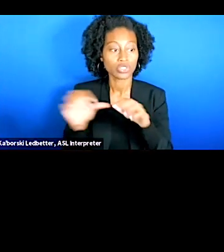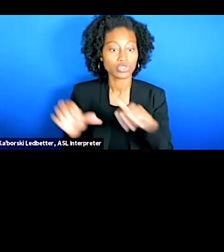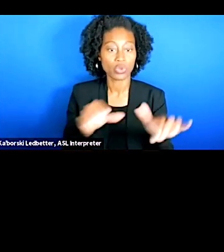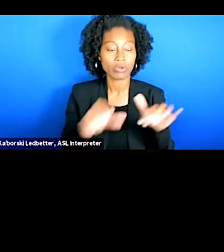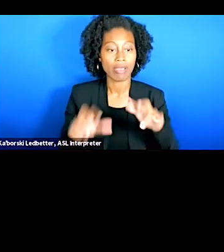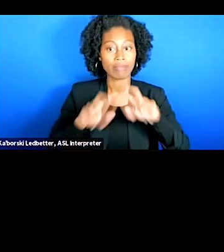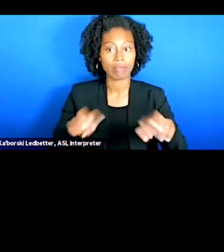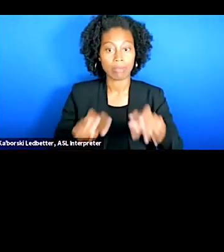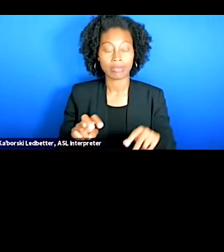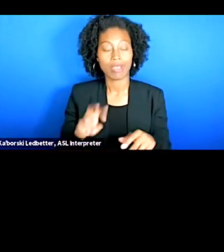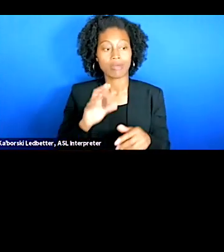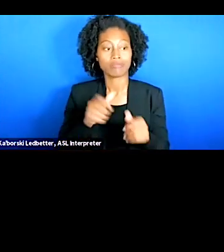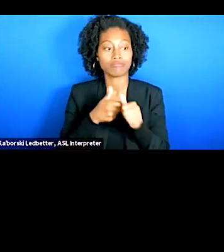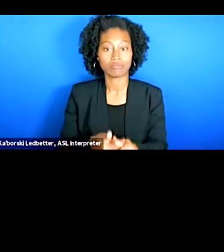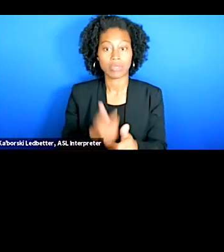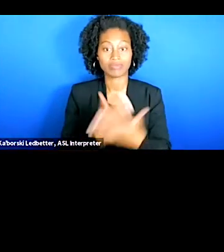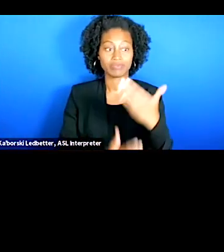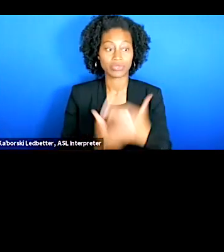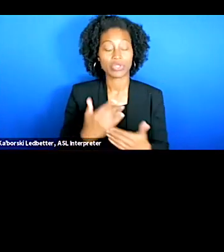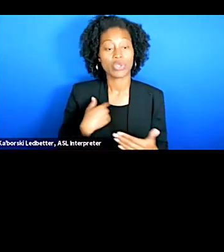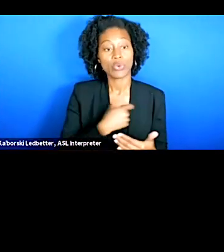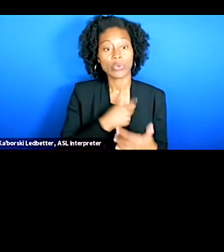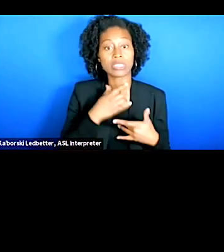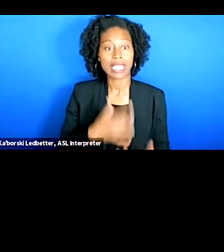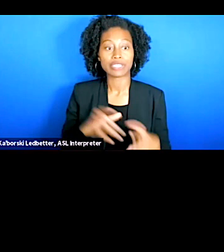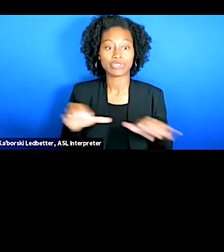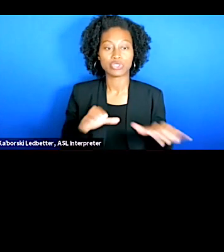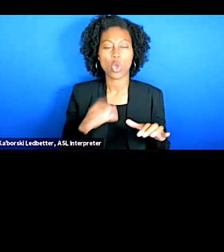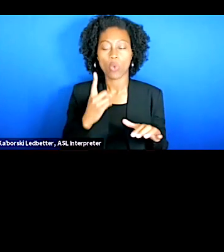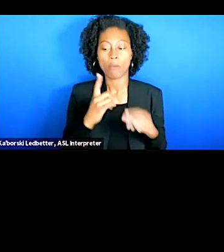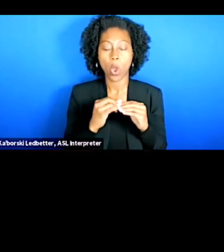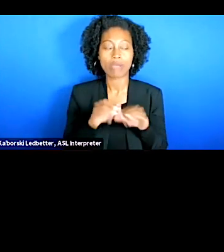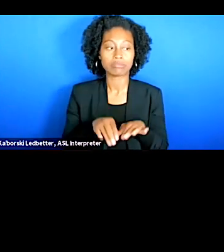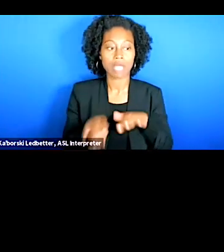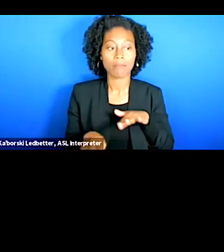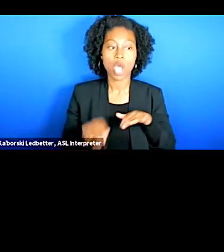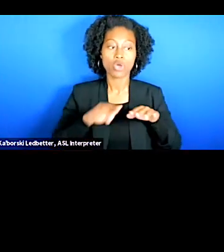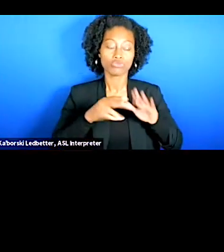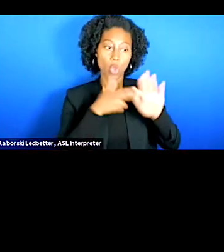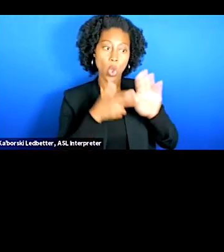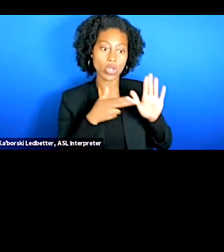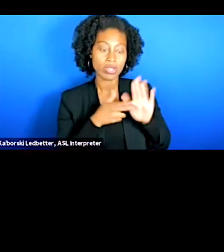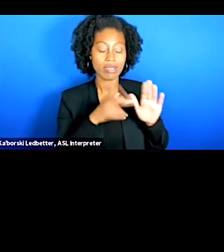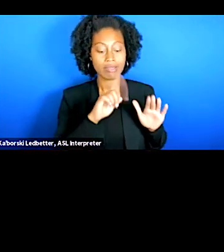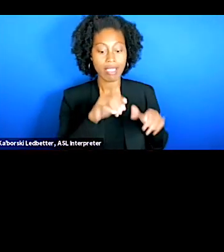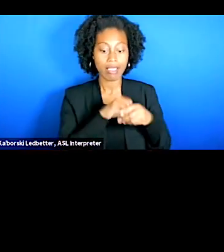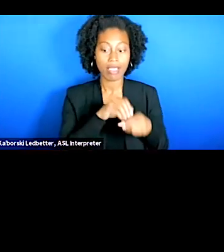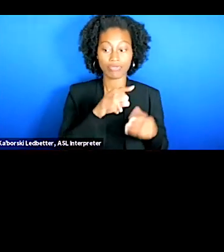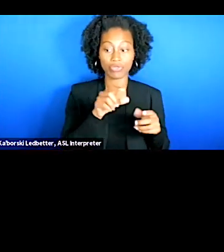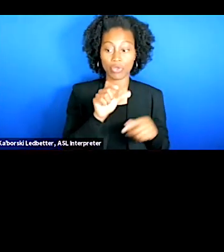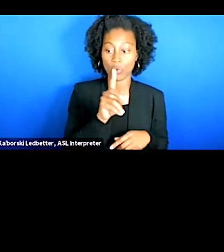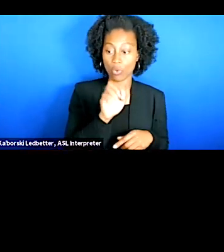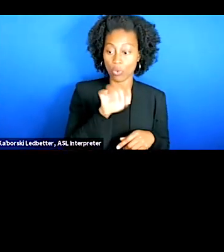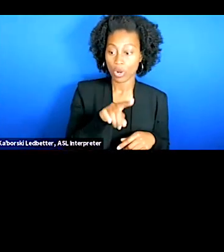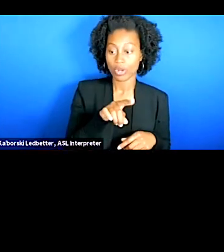our team, we choose to do that extra step of coding the data in the Word doc, in the memos, and then transferring